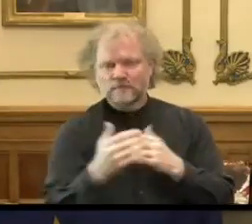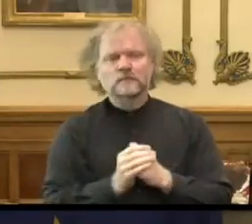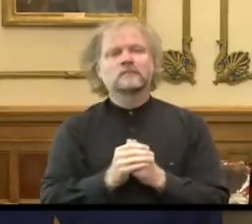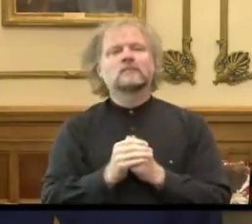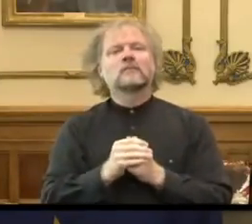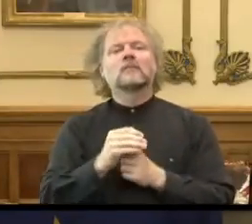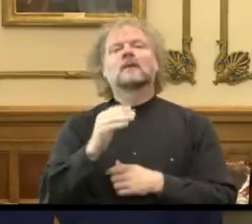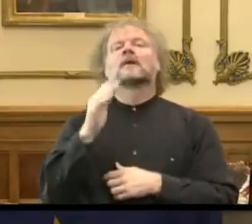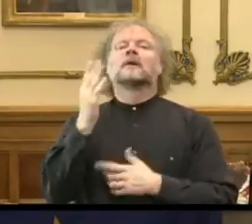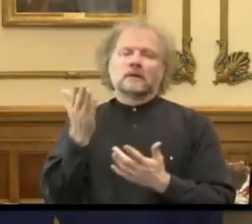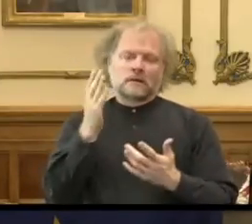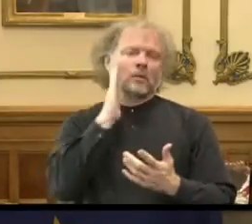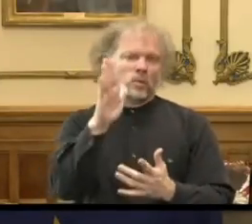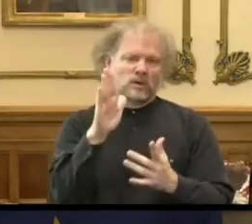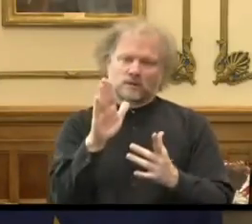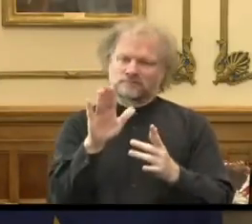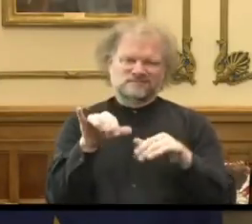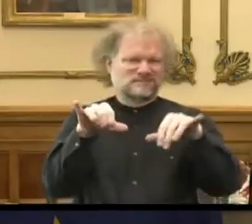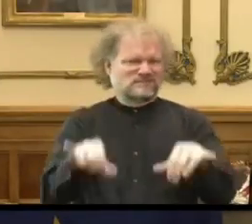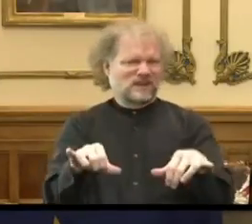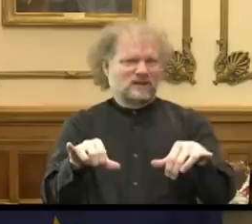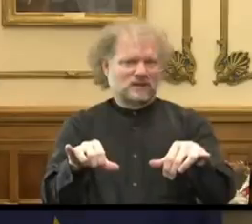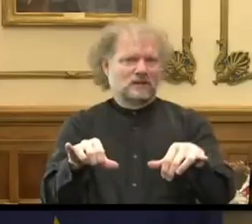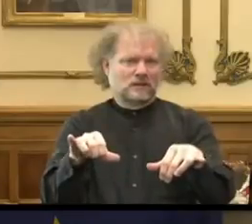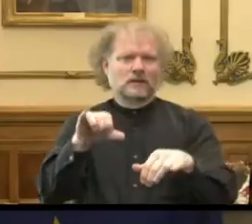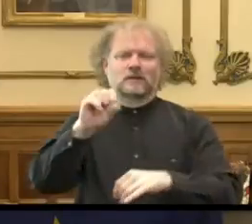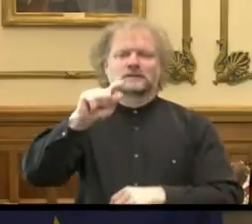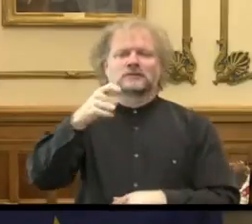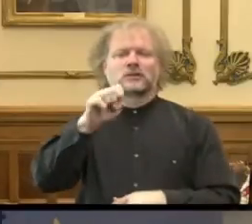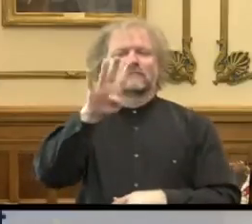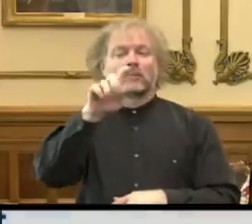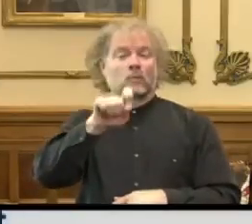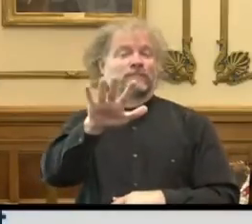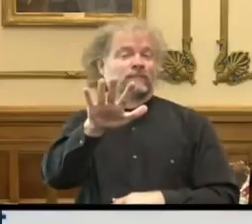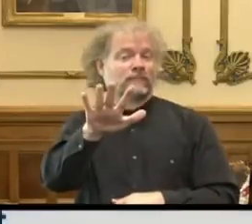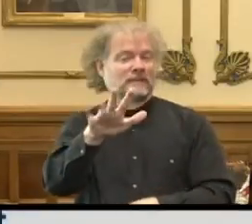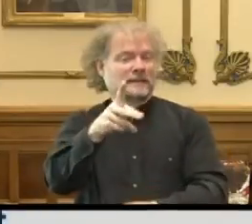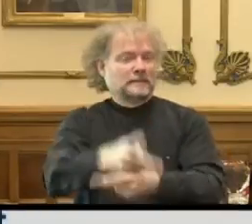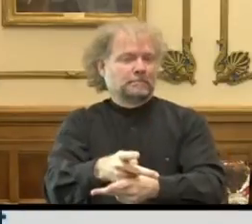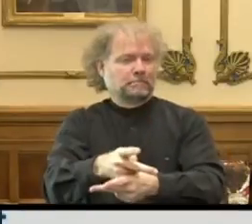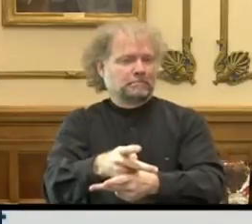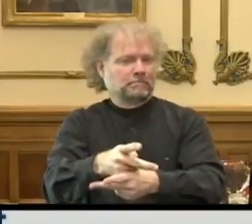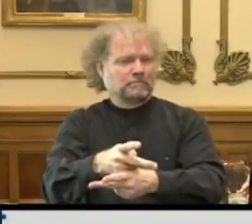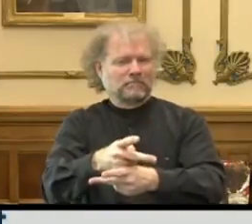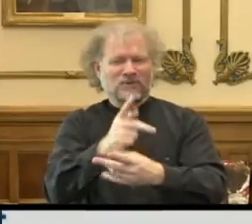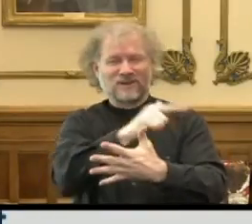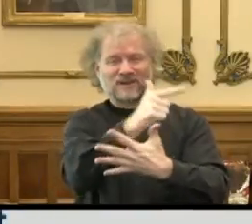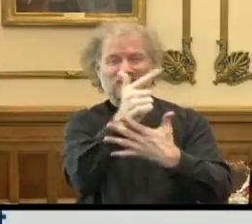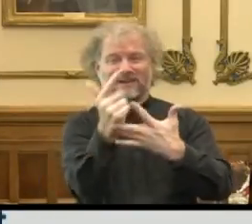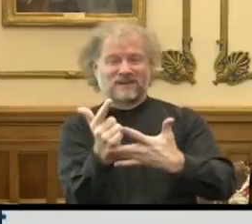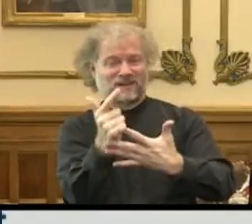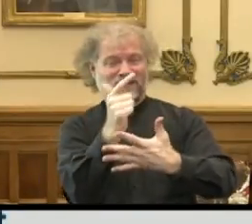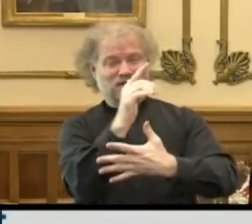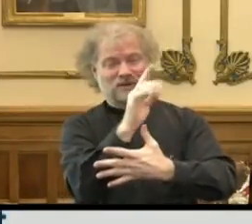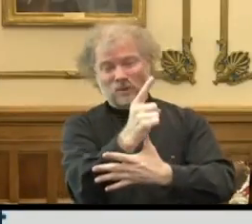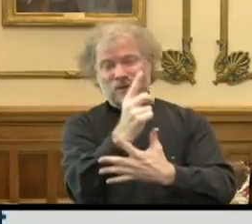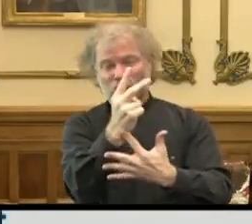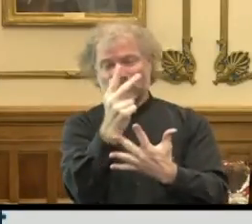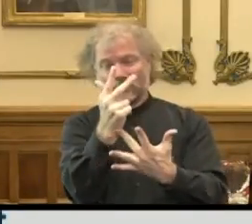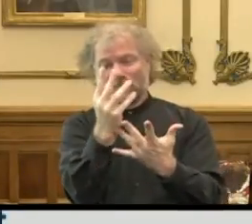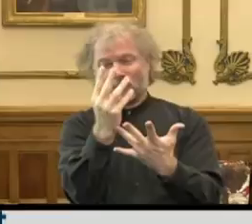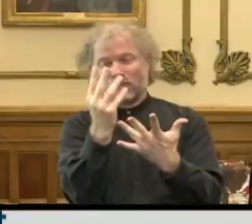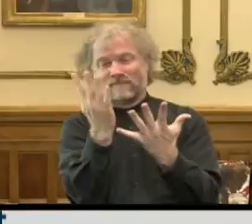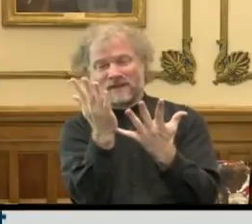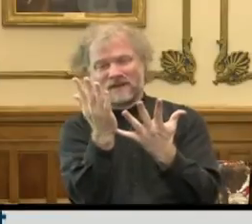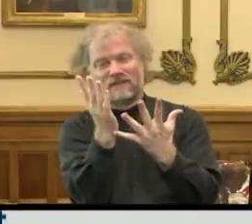to continue to remain in stage 4.5 on our Back on Track plan. We're going to continue